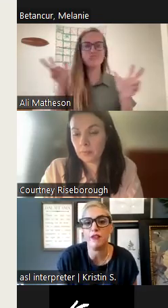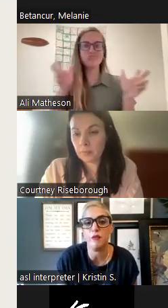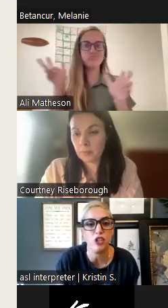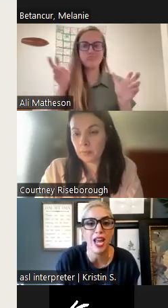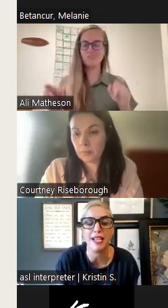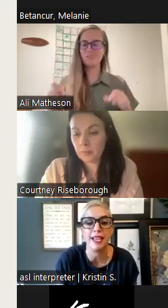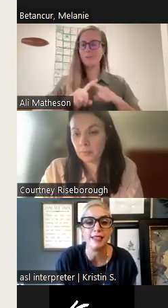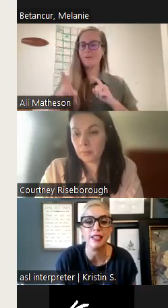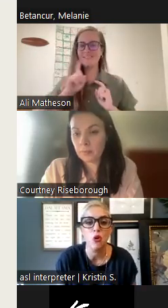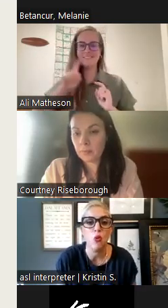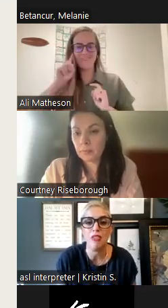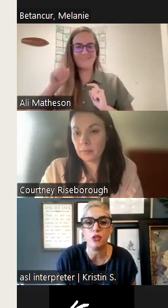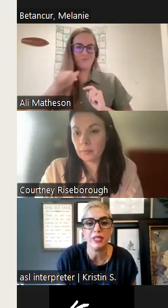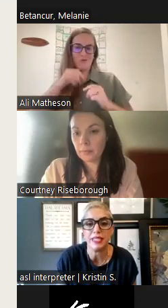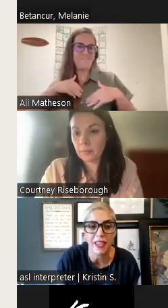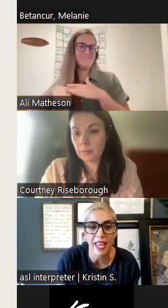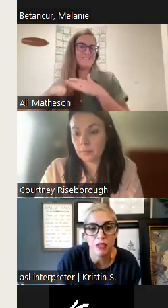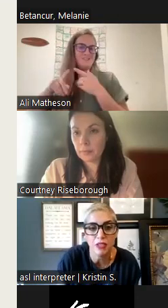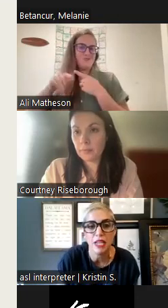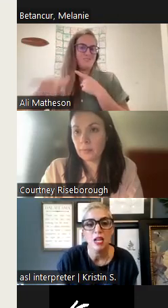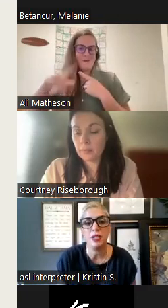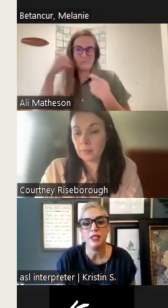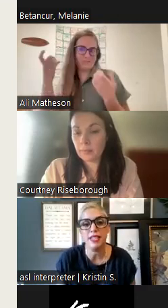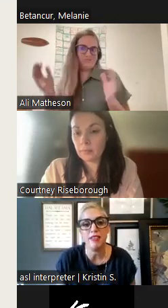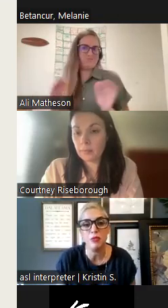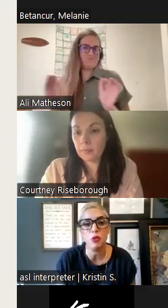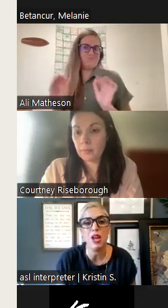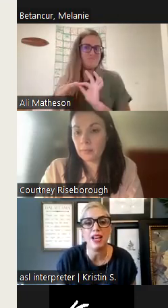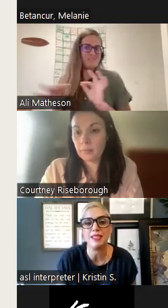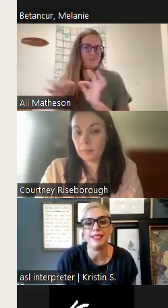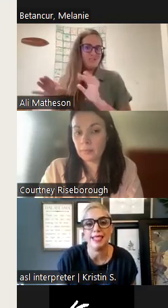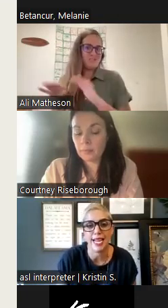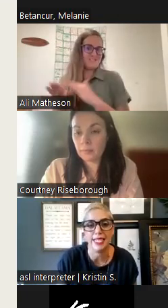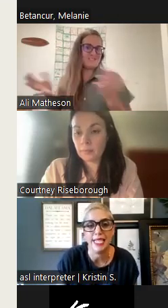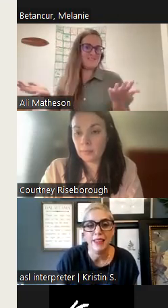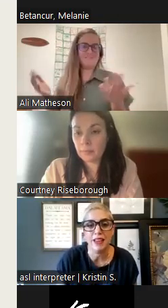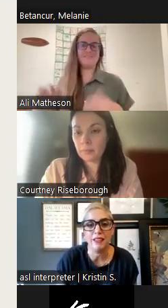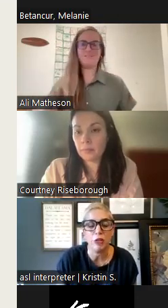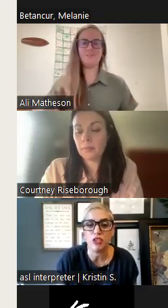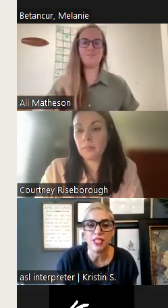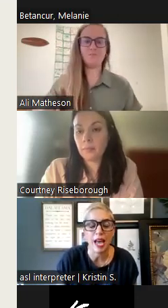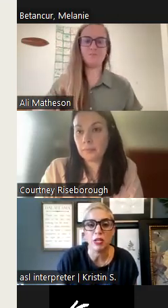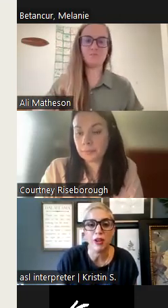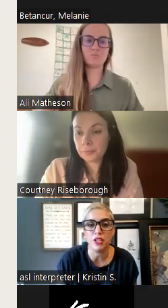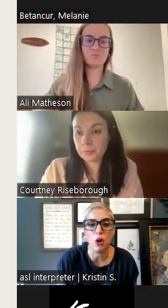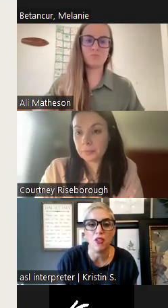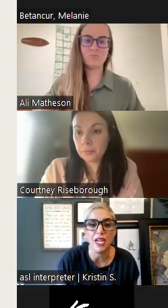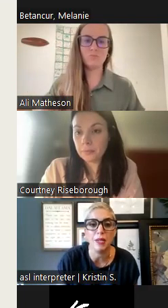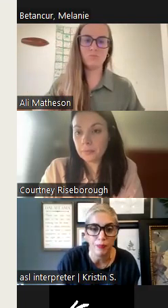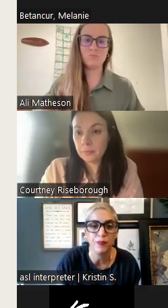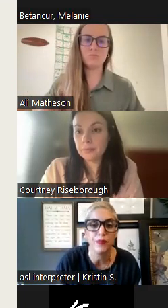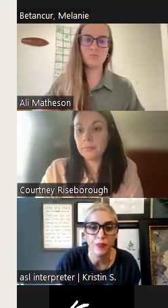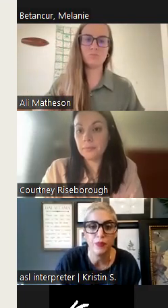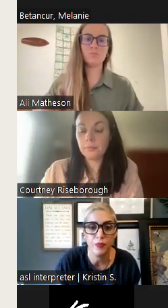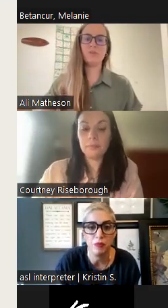have information access while they're doing something else. But deaf people don't have access to that language that's happening around us all the